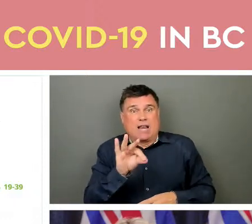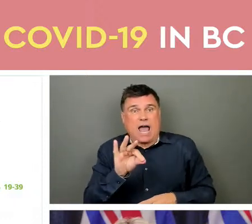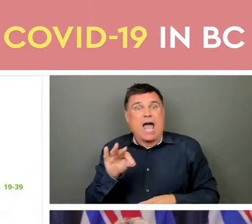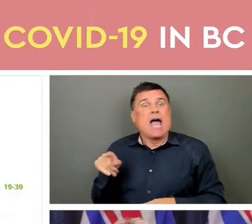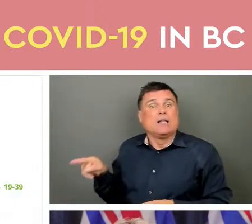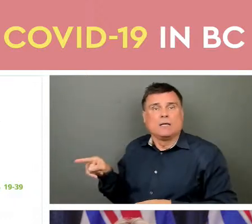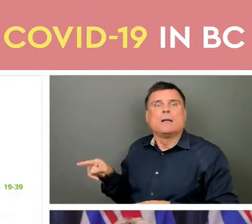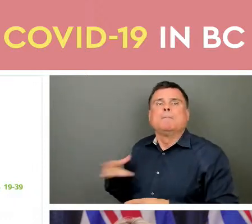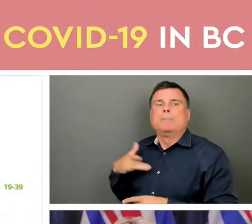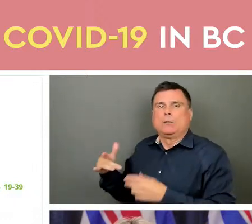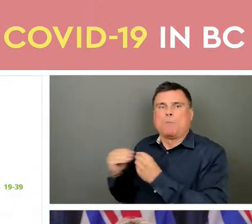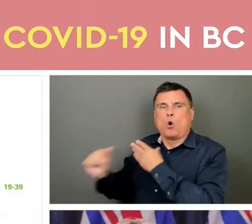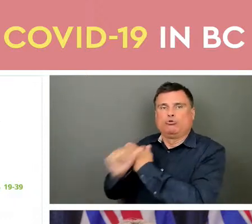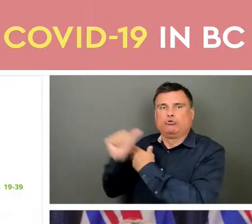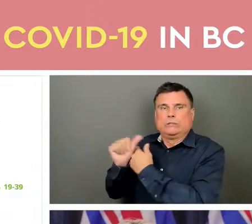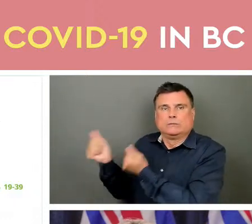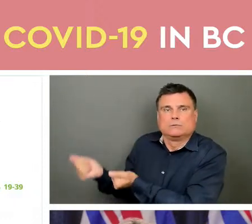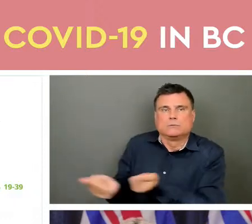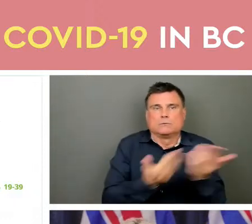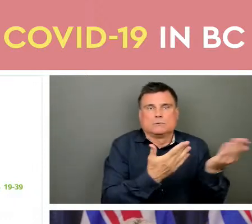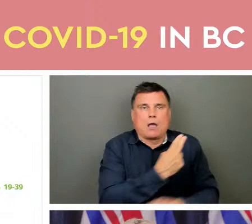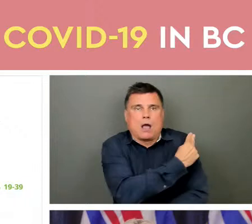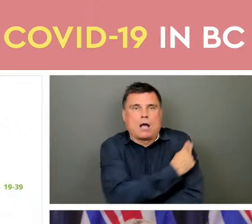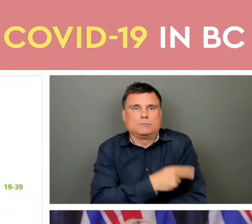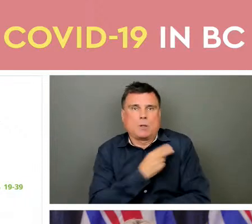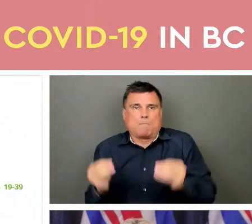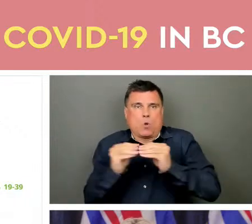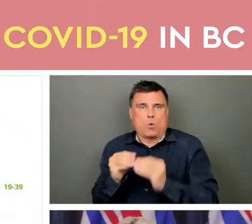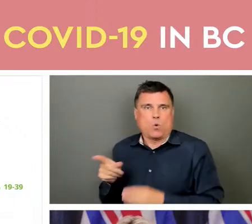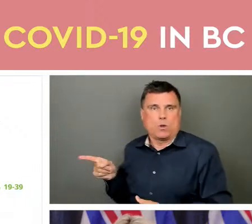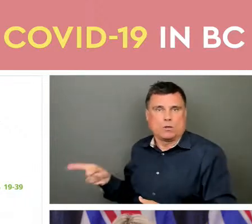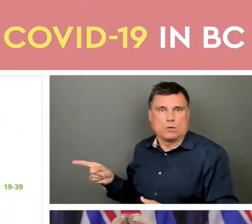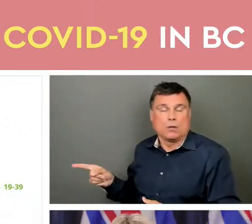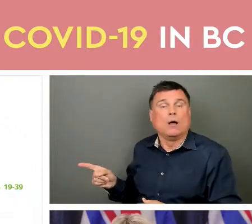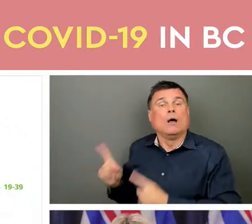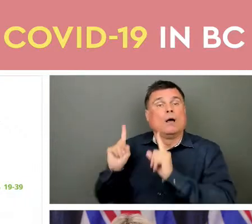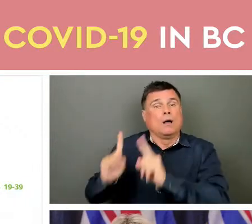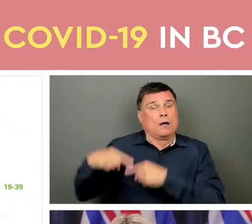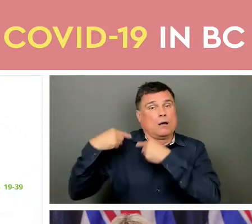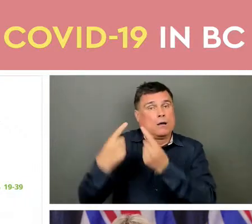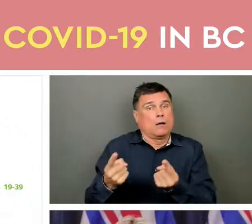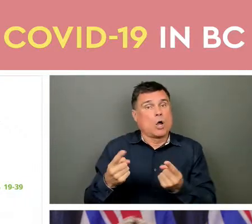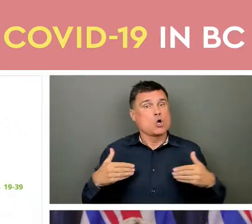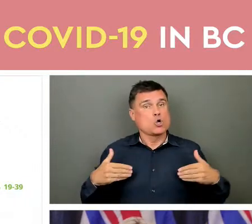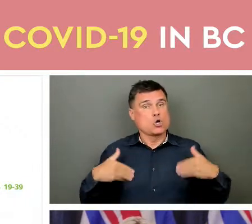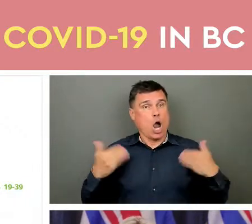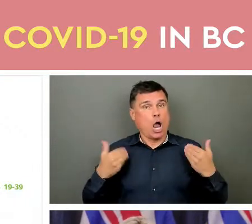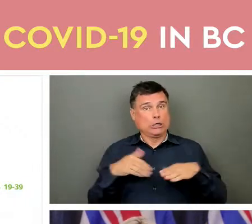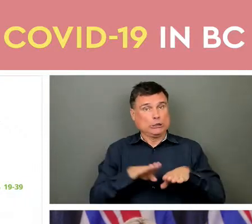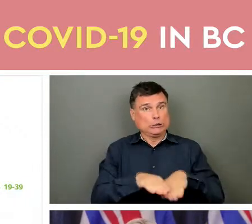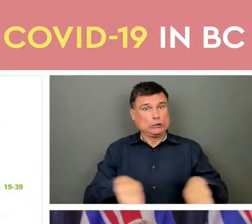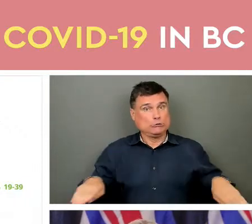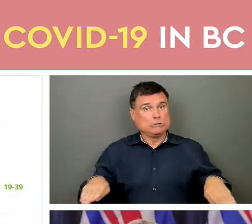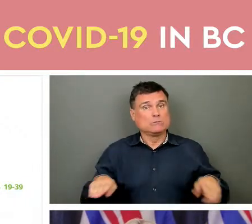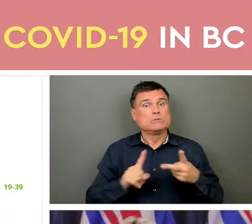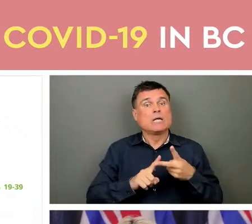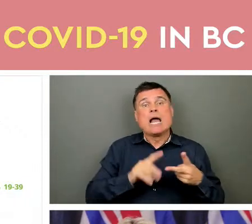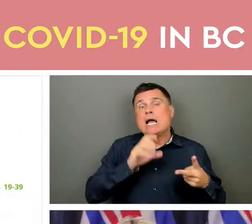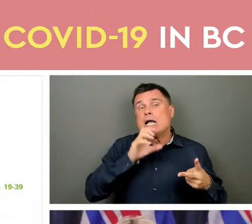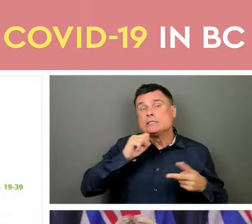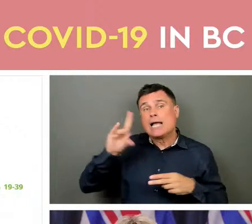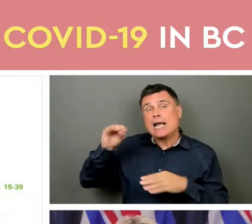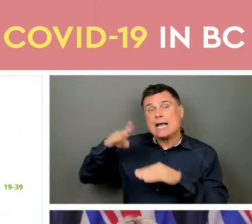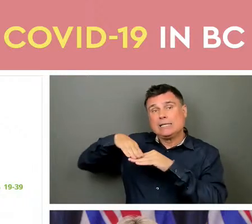seeing is dramatic increases in young children or in those over age of 80. However, even though they're